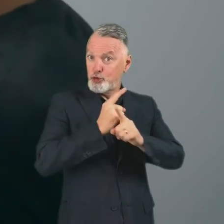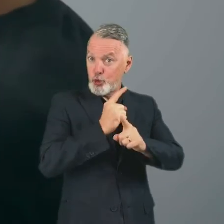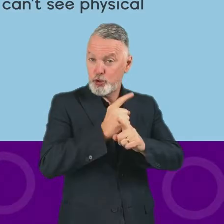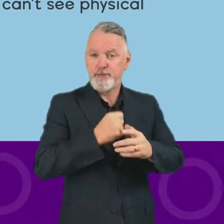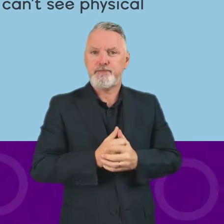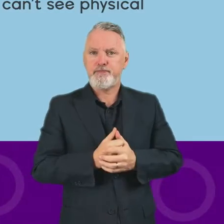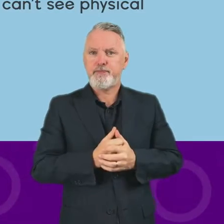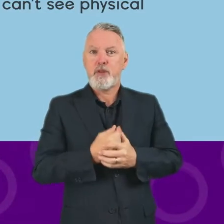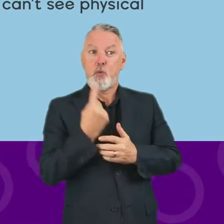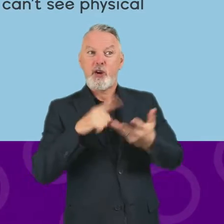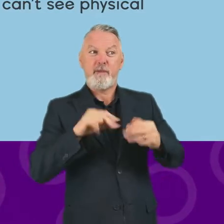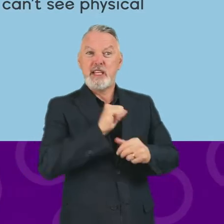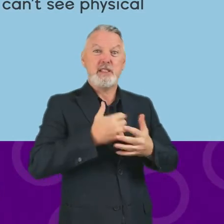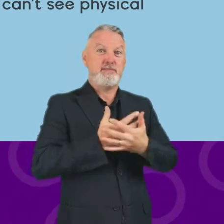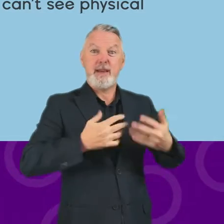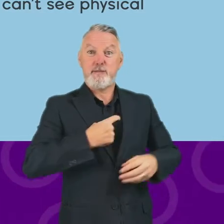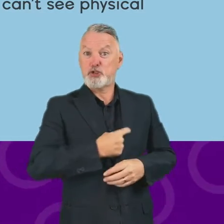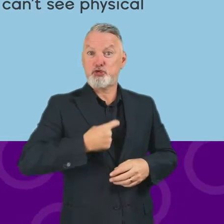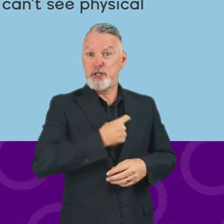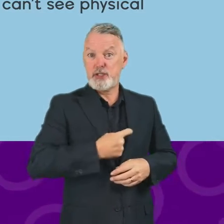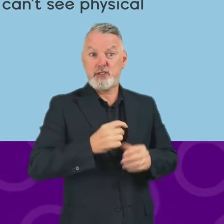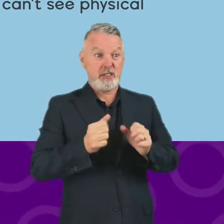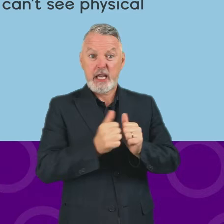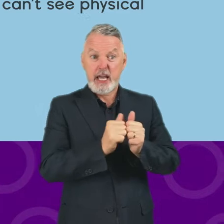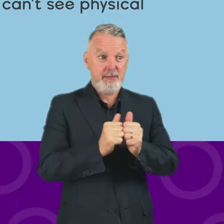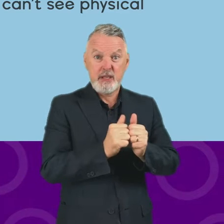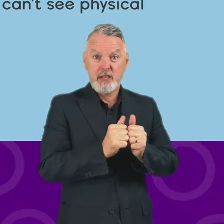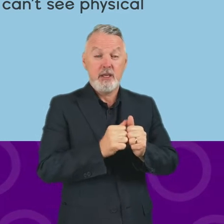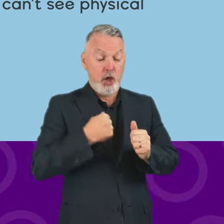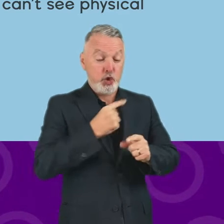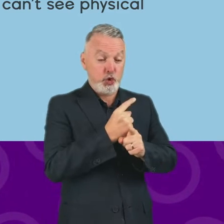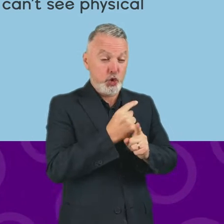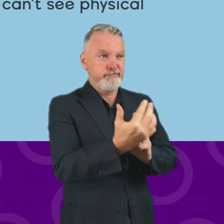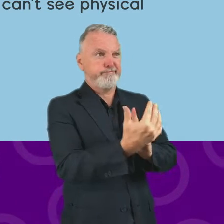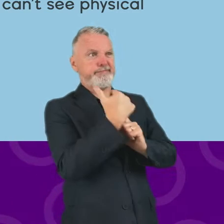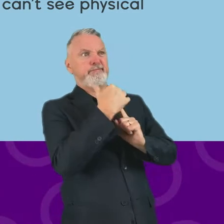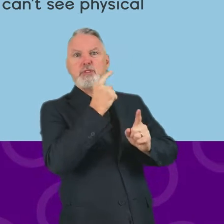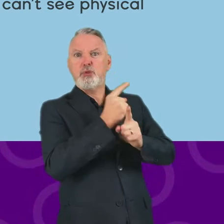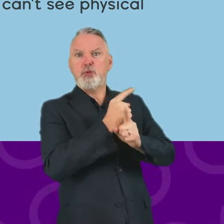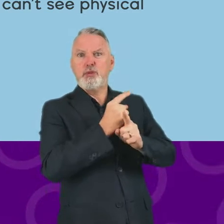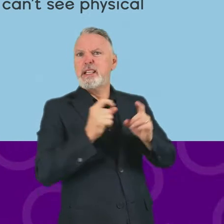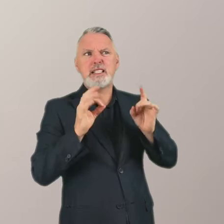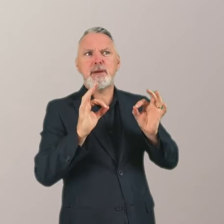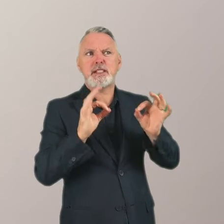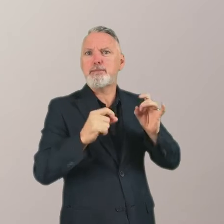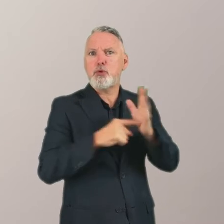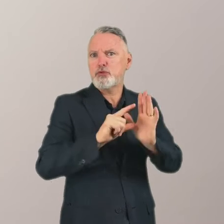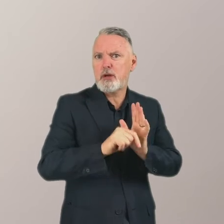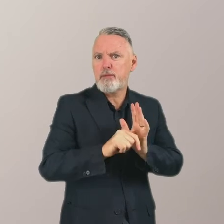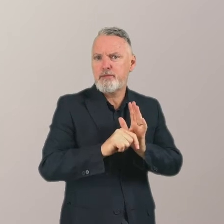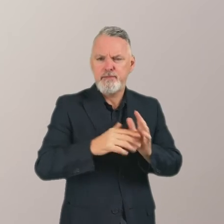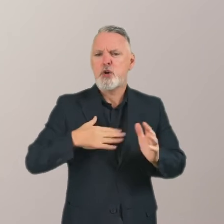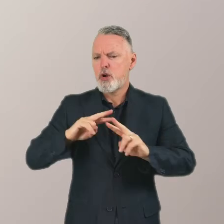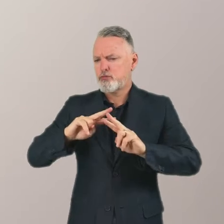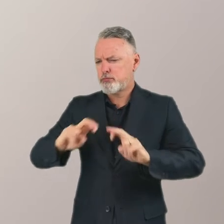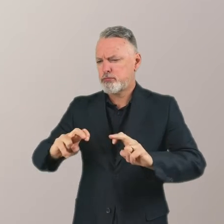chat. One of Ben's biggest frustrations when gaming is that he often gets spoken over, especially during critical moments. During our early